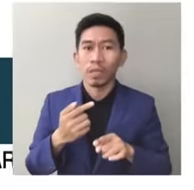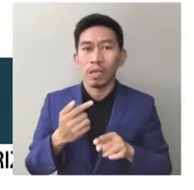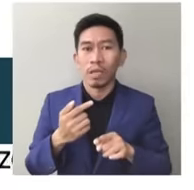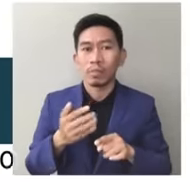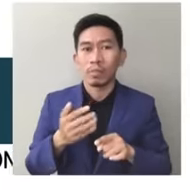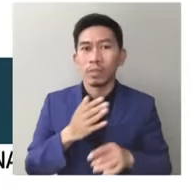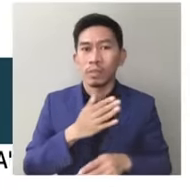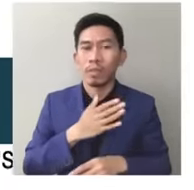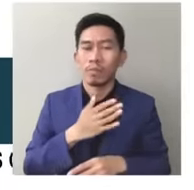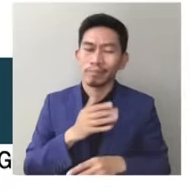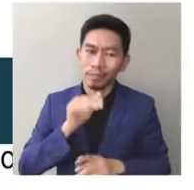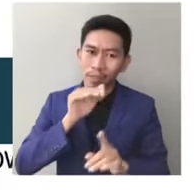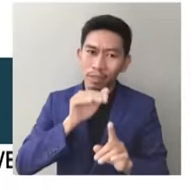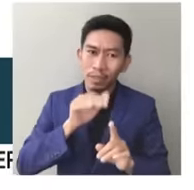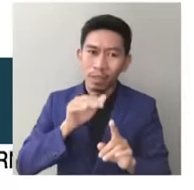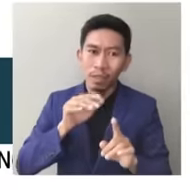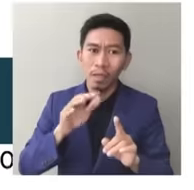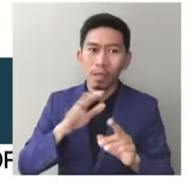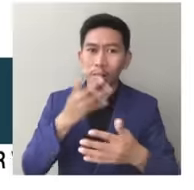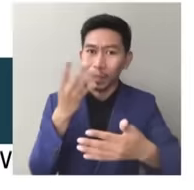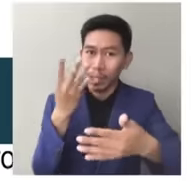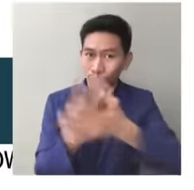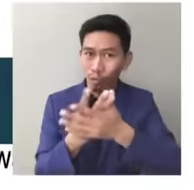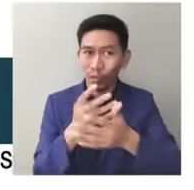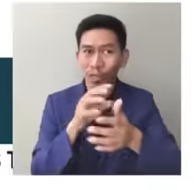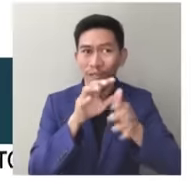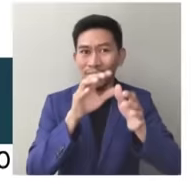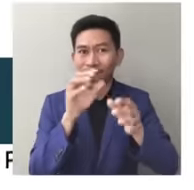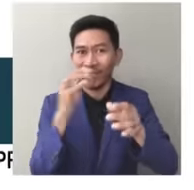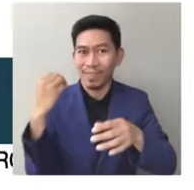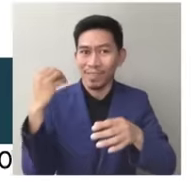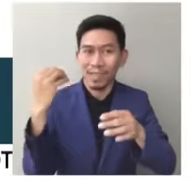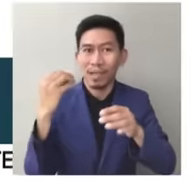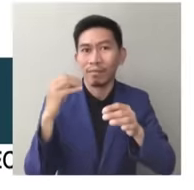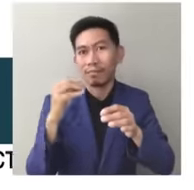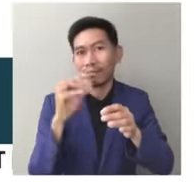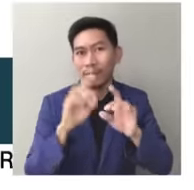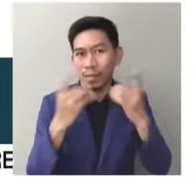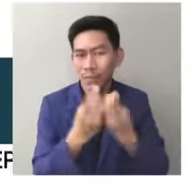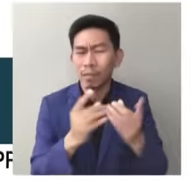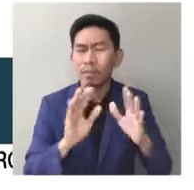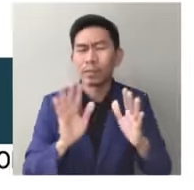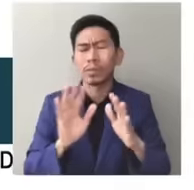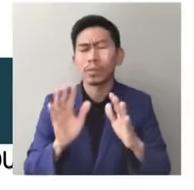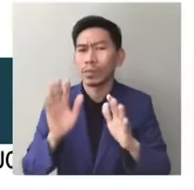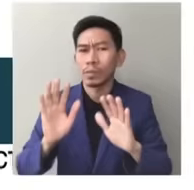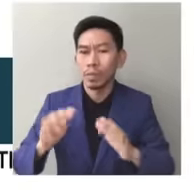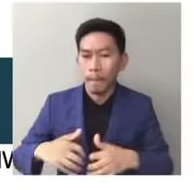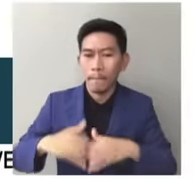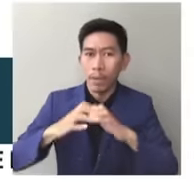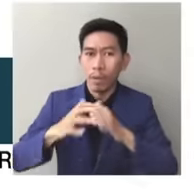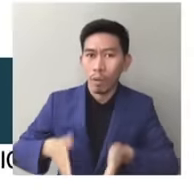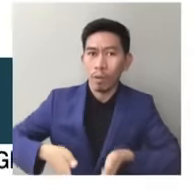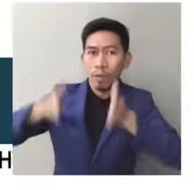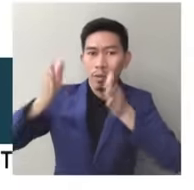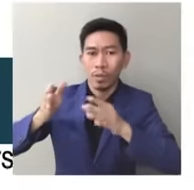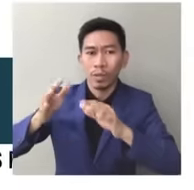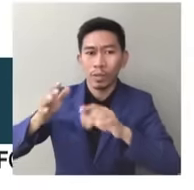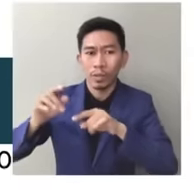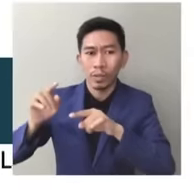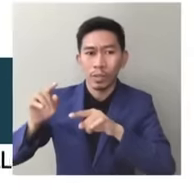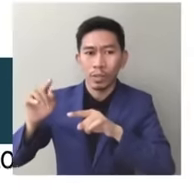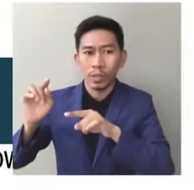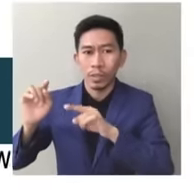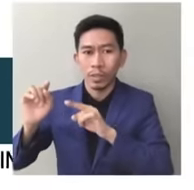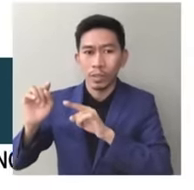dyan ng anumang gusali. Maaring pag-aari ninyo, ibalik na nyo sa Republic of the Philippines at gawin na lang